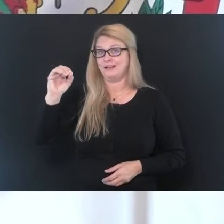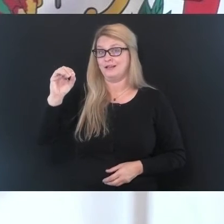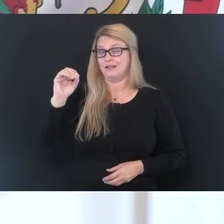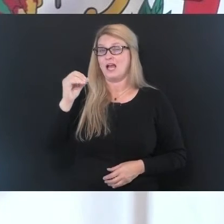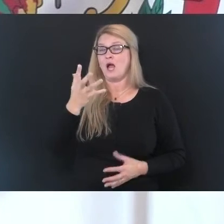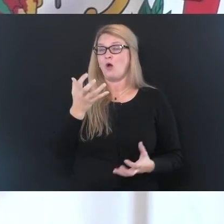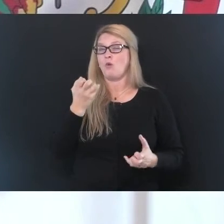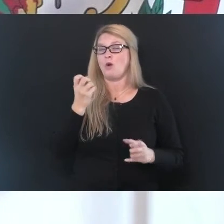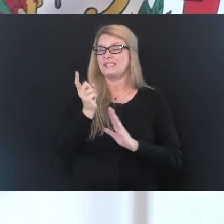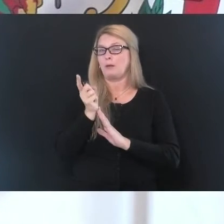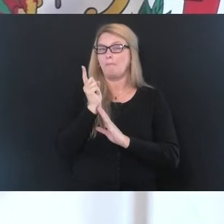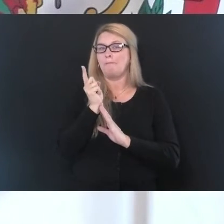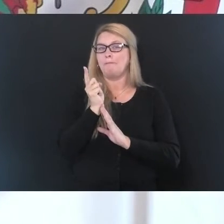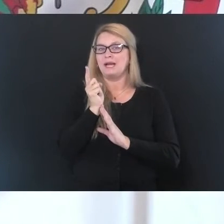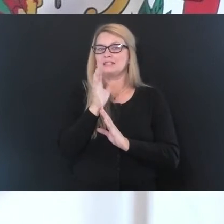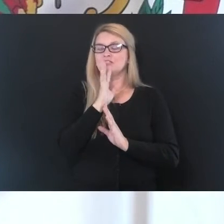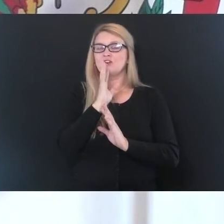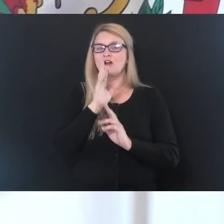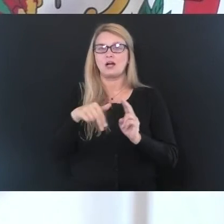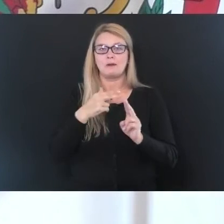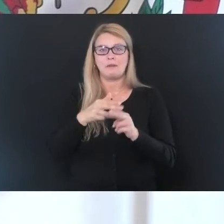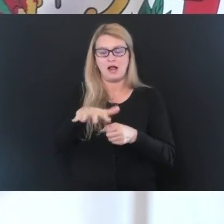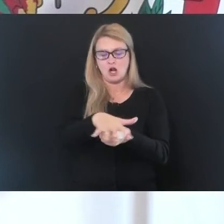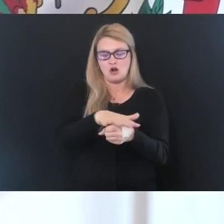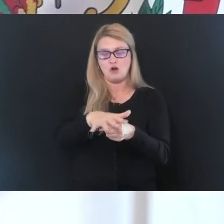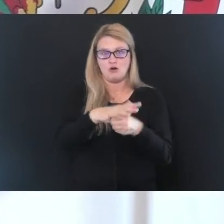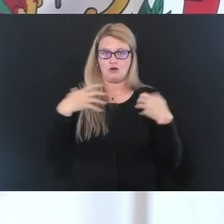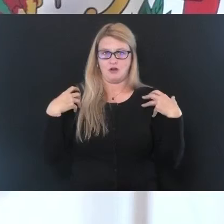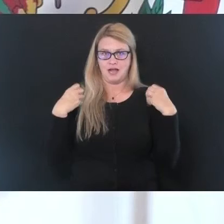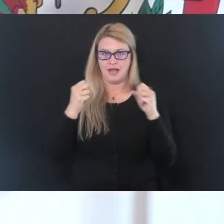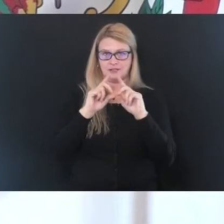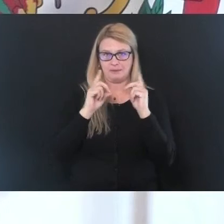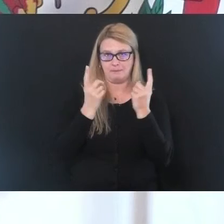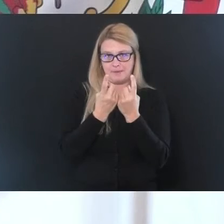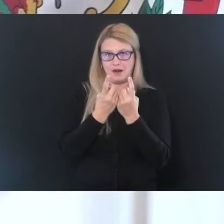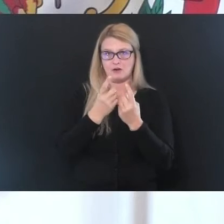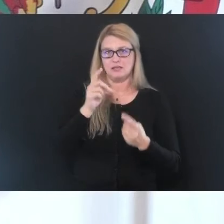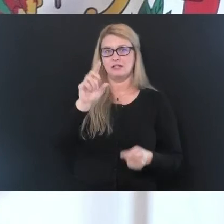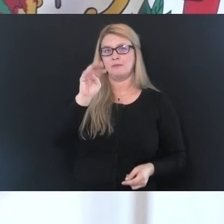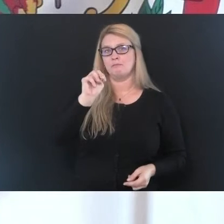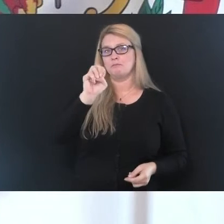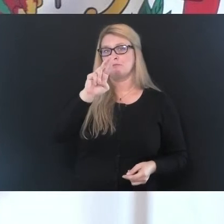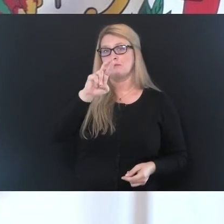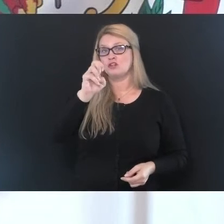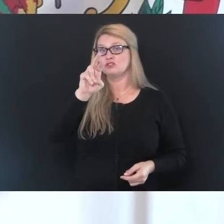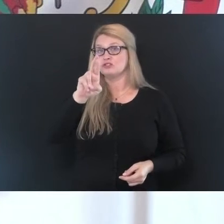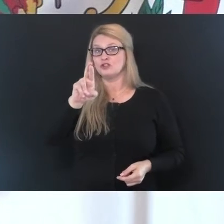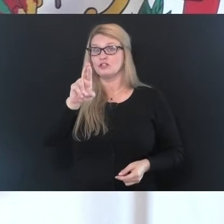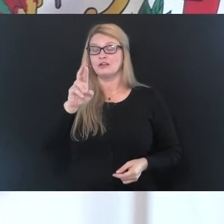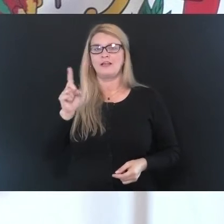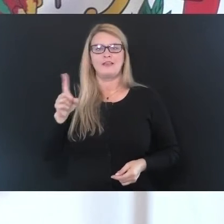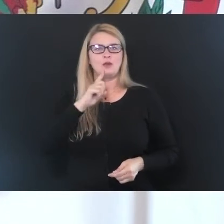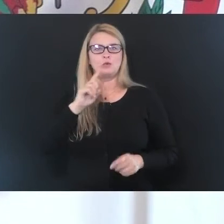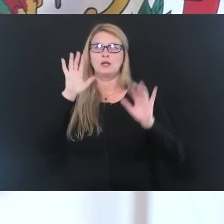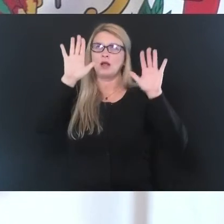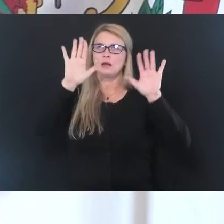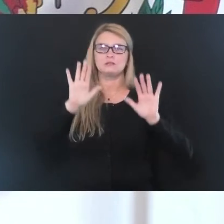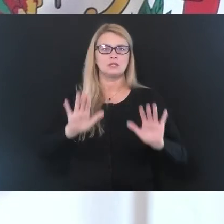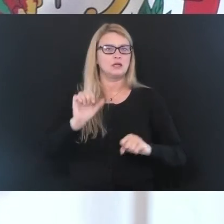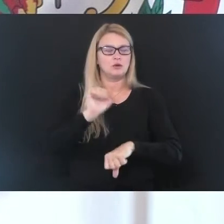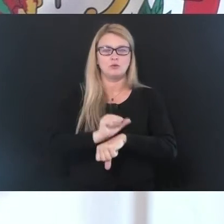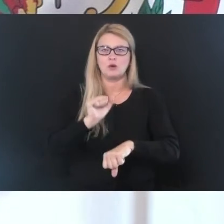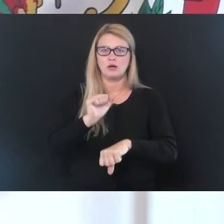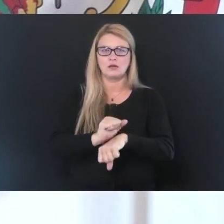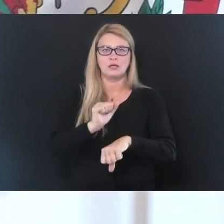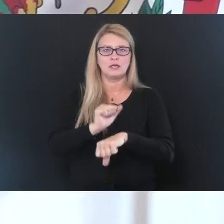today to highlight one of the local health departments from Mercer County that's doing outstanding work and that has